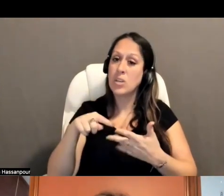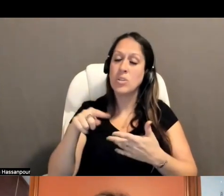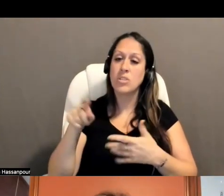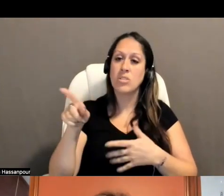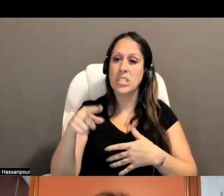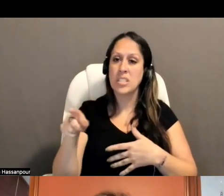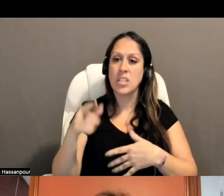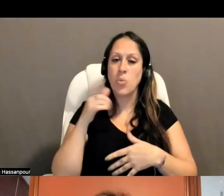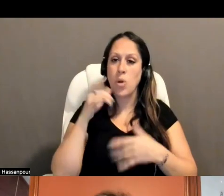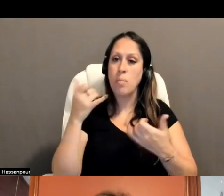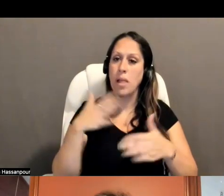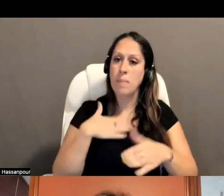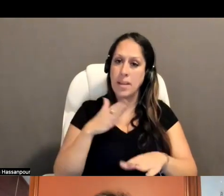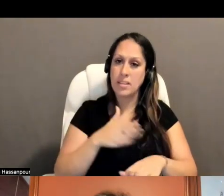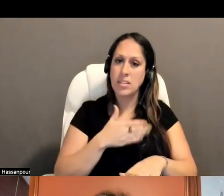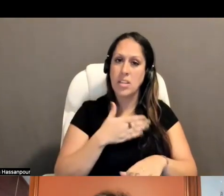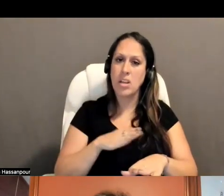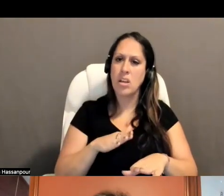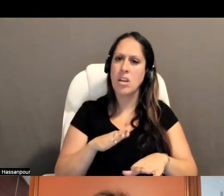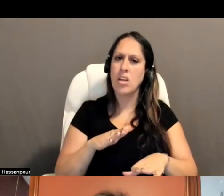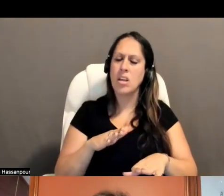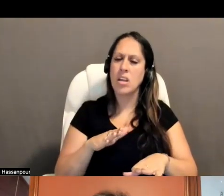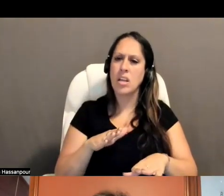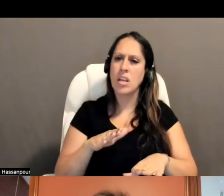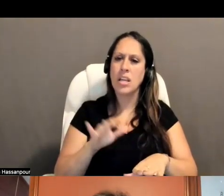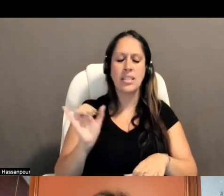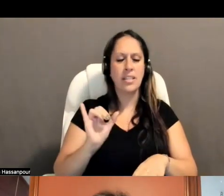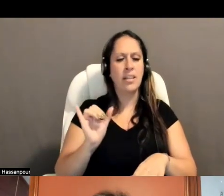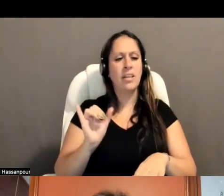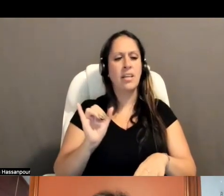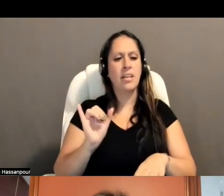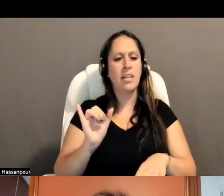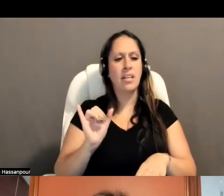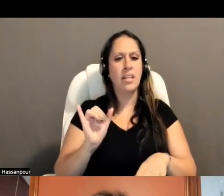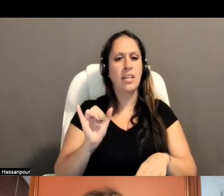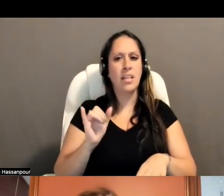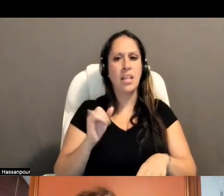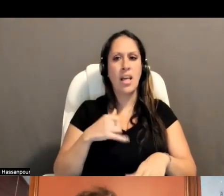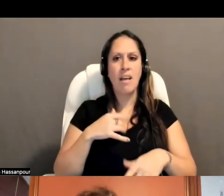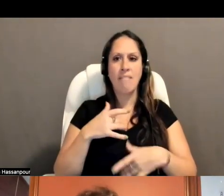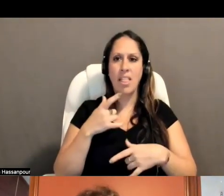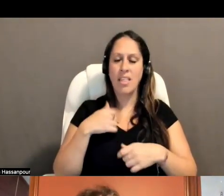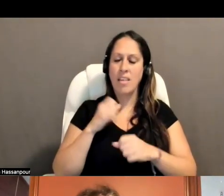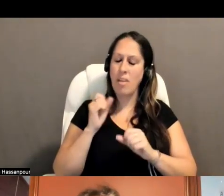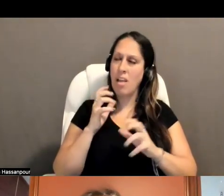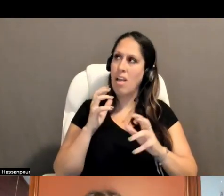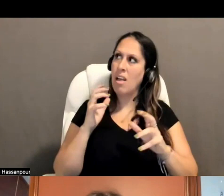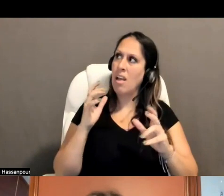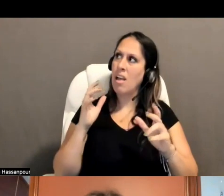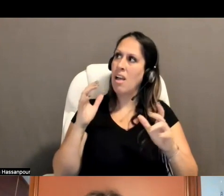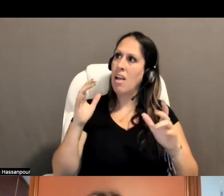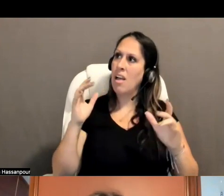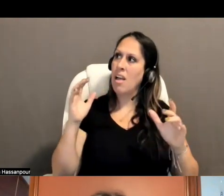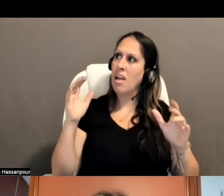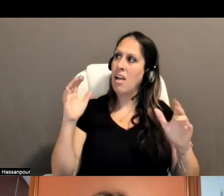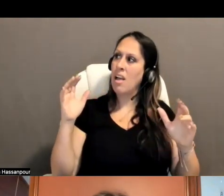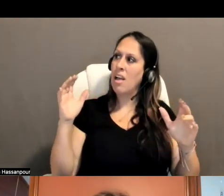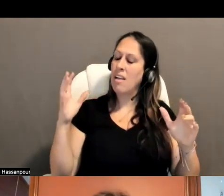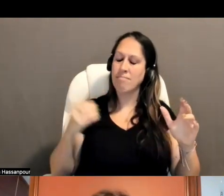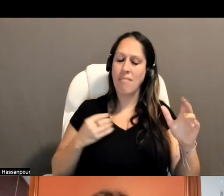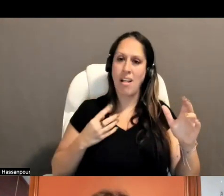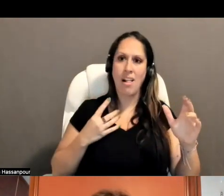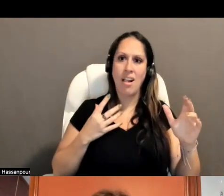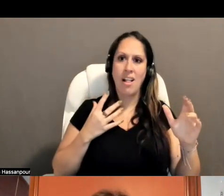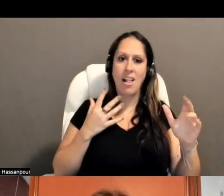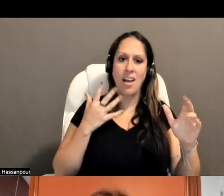play my song, it's like I'm in ecstasy. Huh. It feels so good